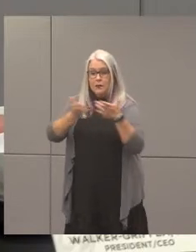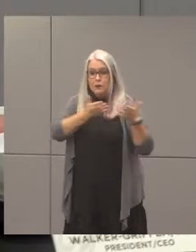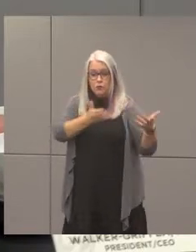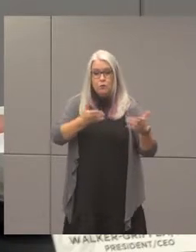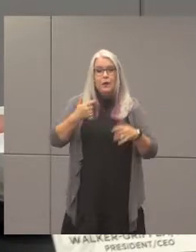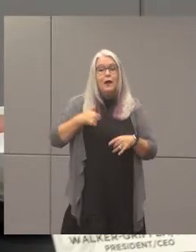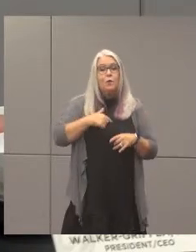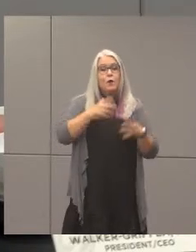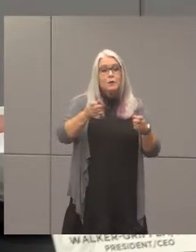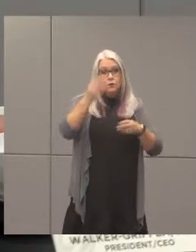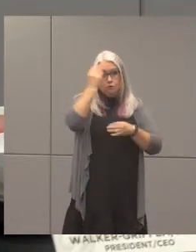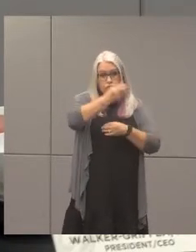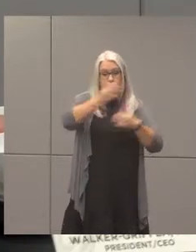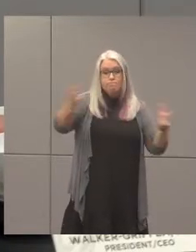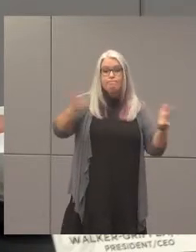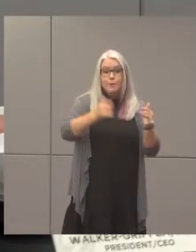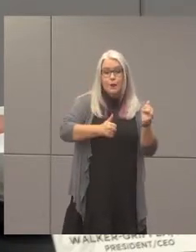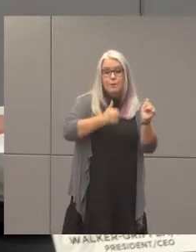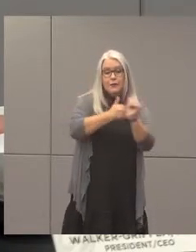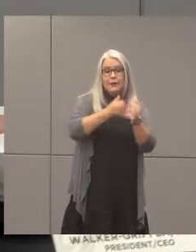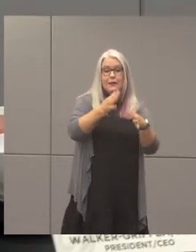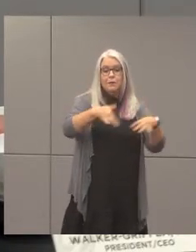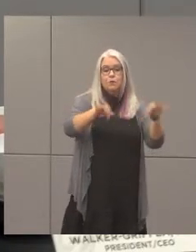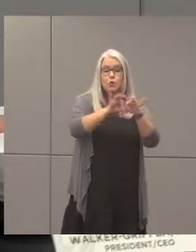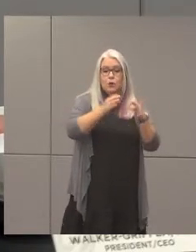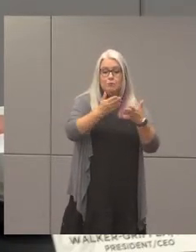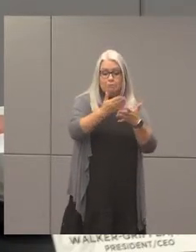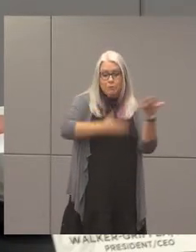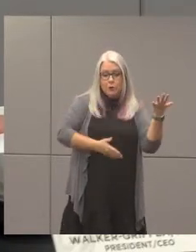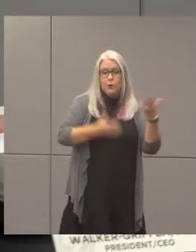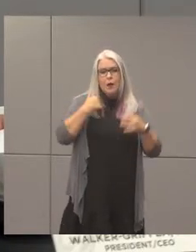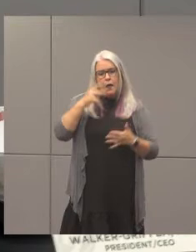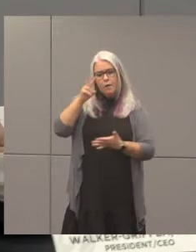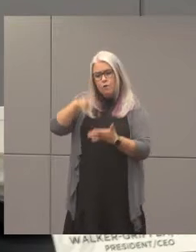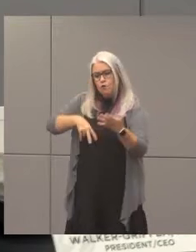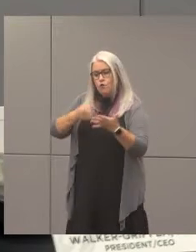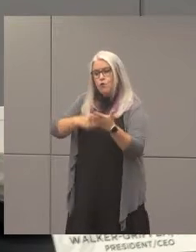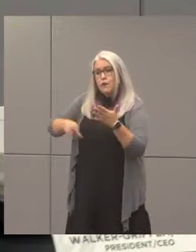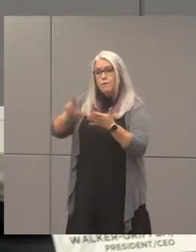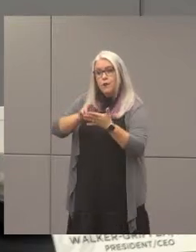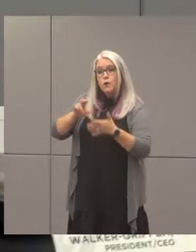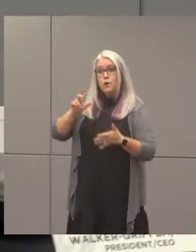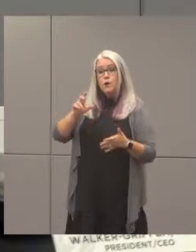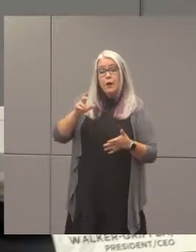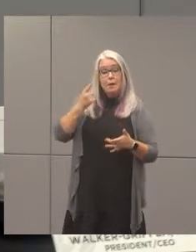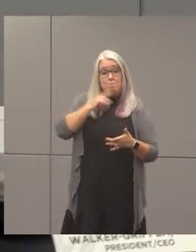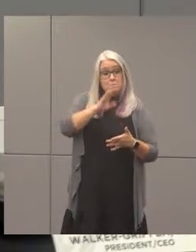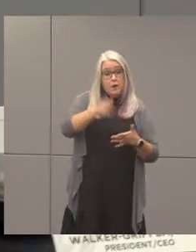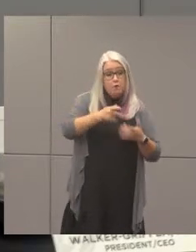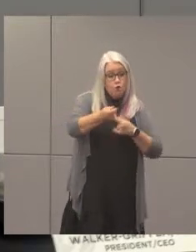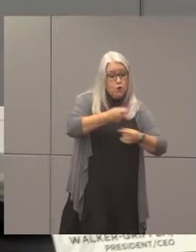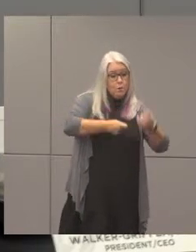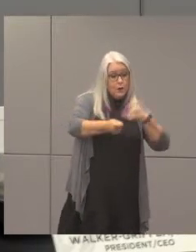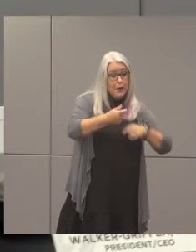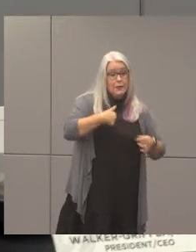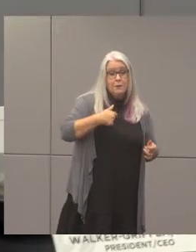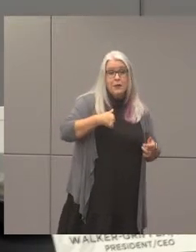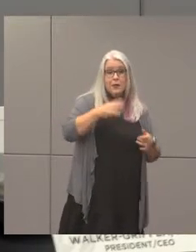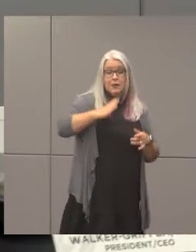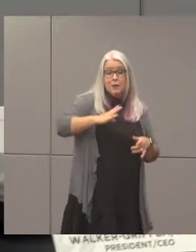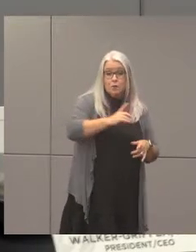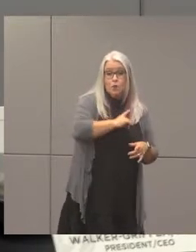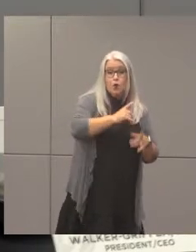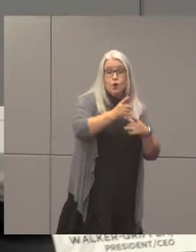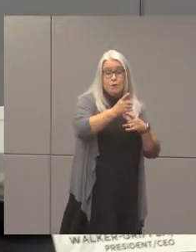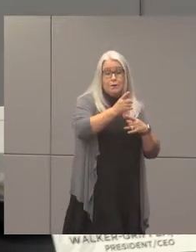the updated important items. I reviewed your board minutes, and I don't see that you have ever replaced me as the board attorney, not Amber Brennan, not